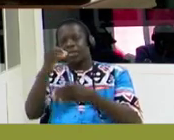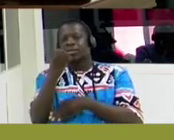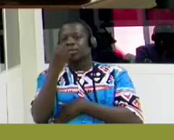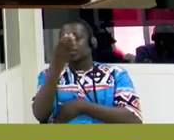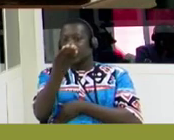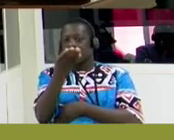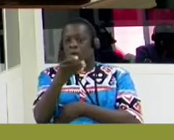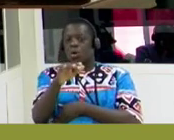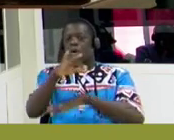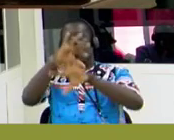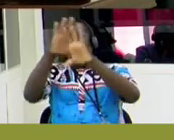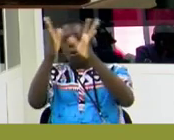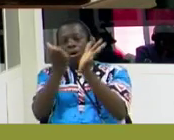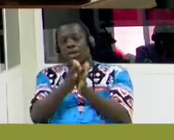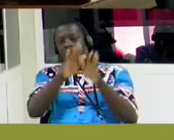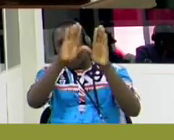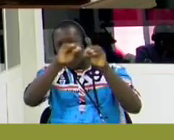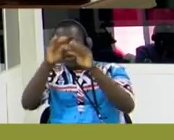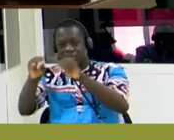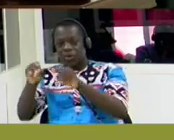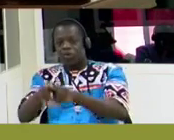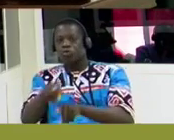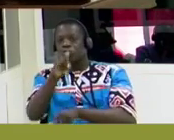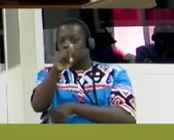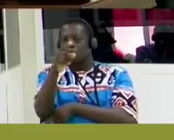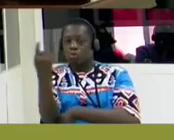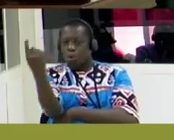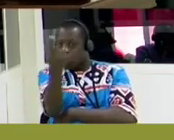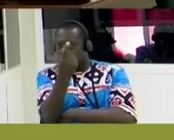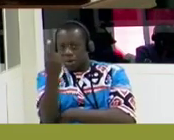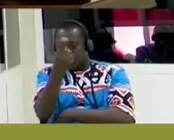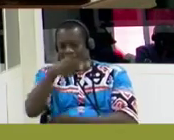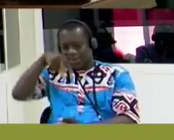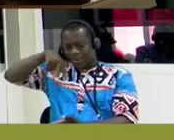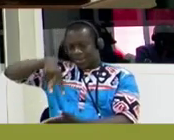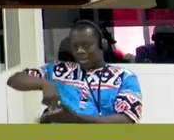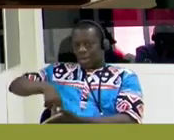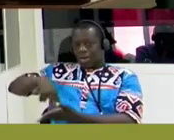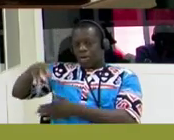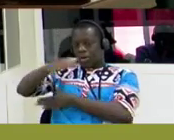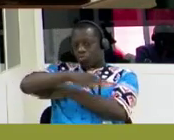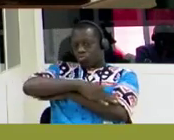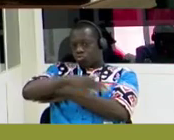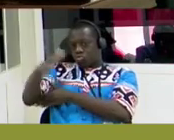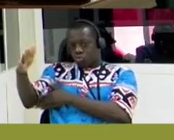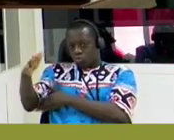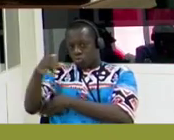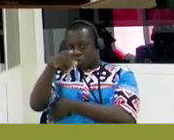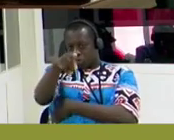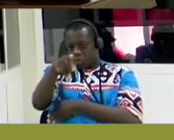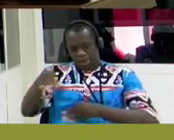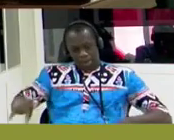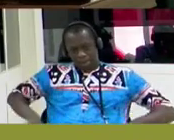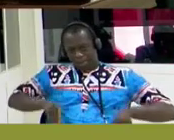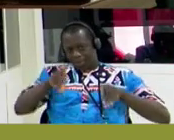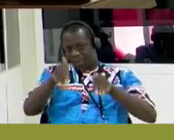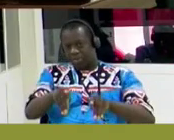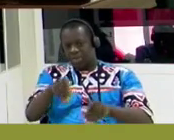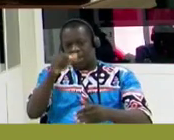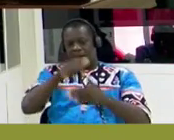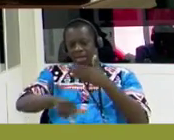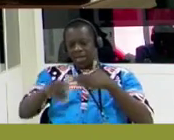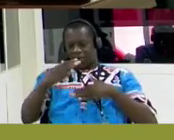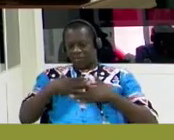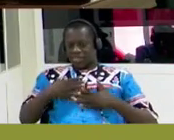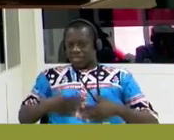which you were involved, you are mainly standing by the door. You did not participate in physically